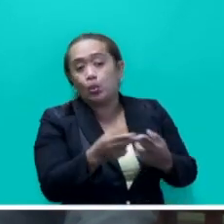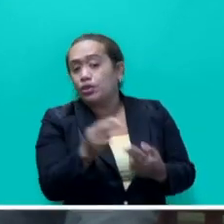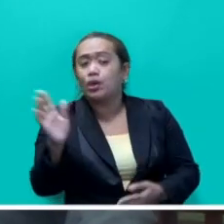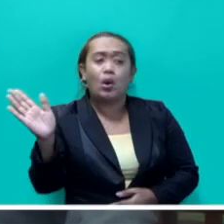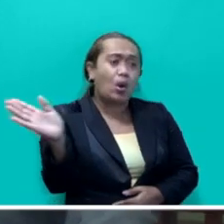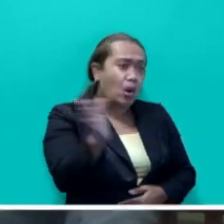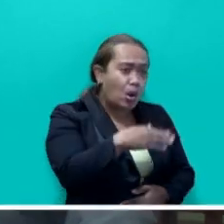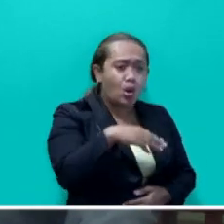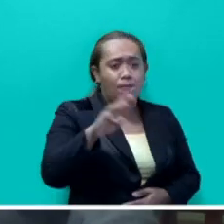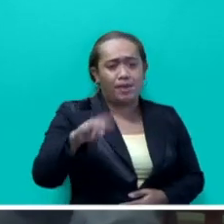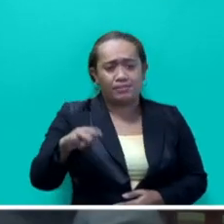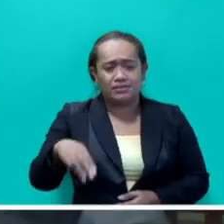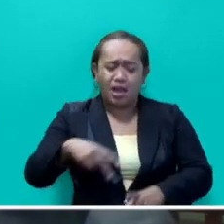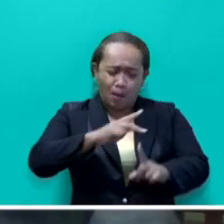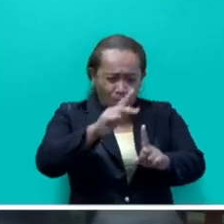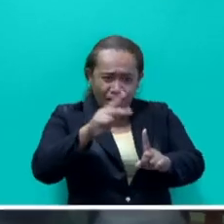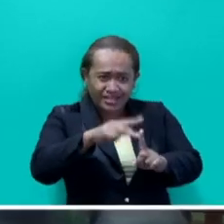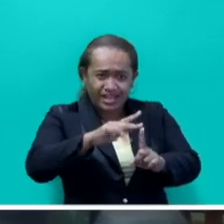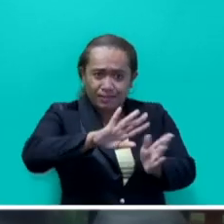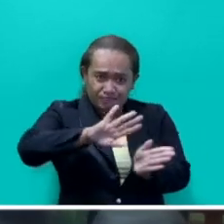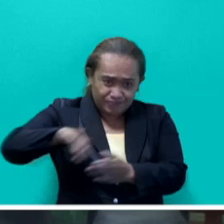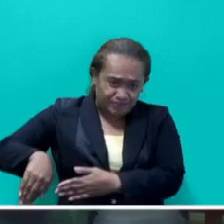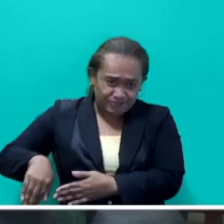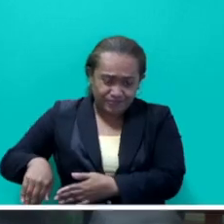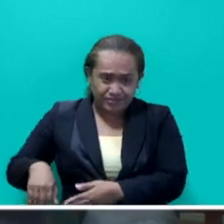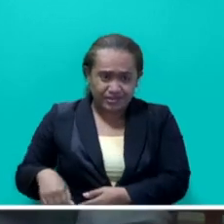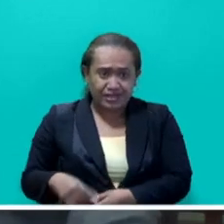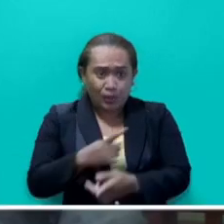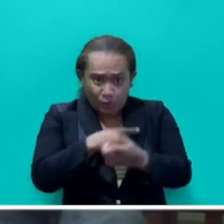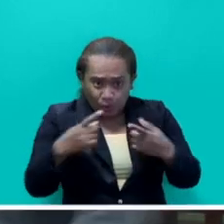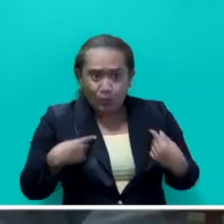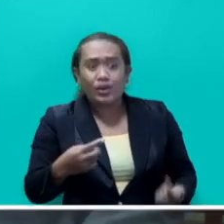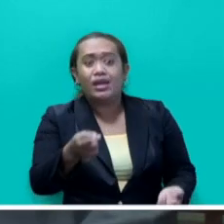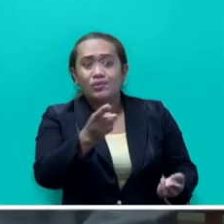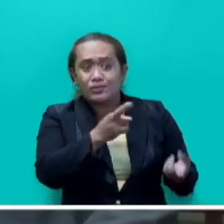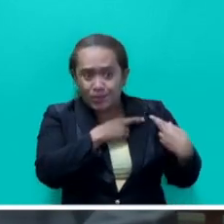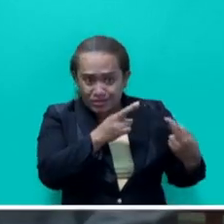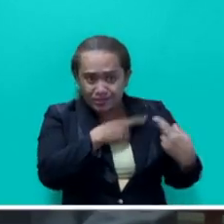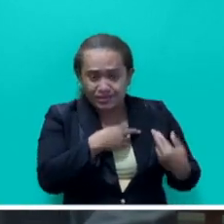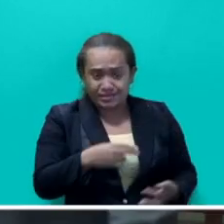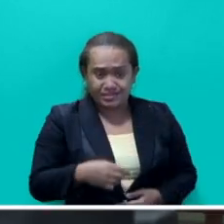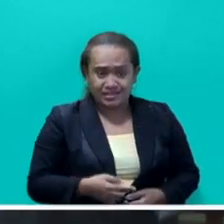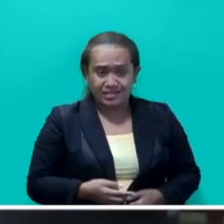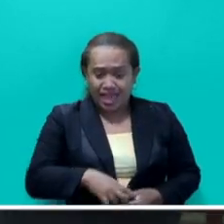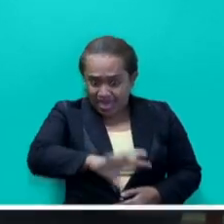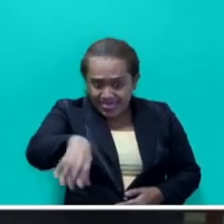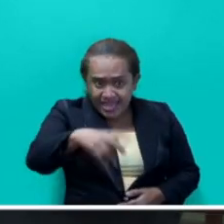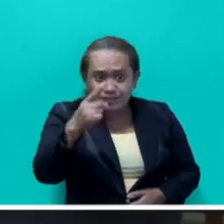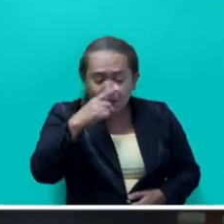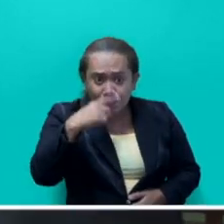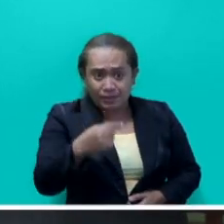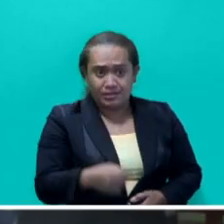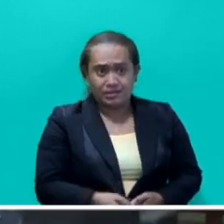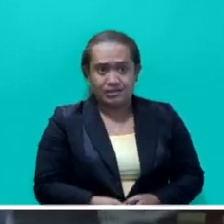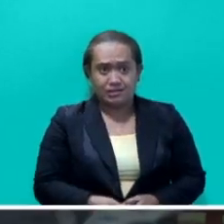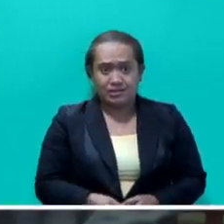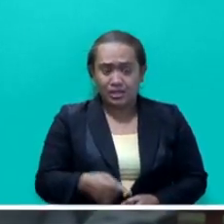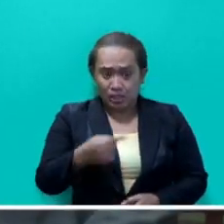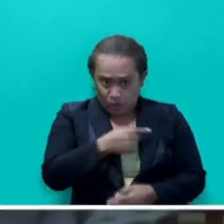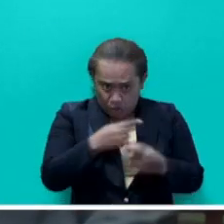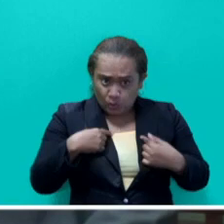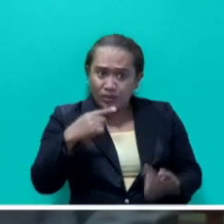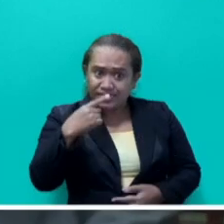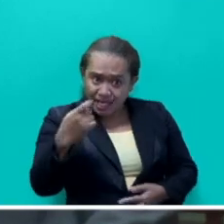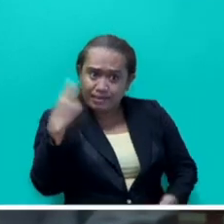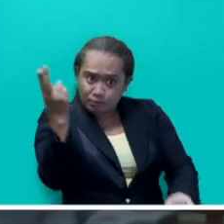politics aside, we have a responsibility, because these are our very own people. Are we telling them the truth?